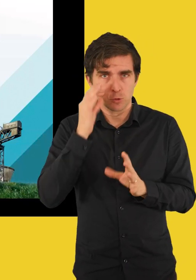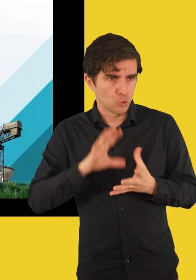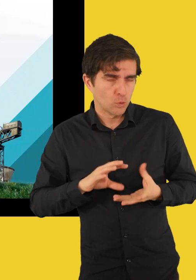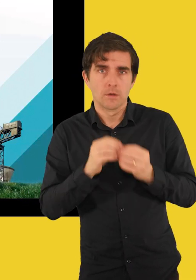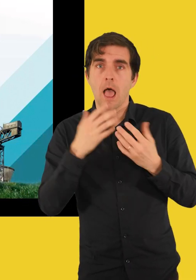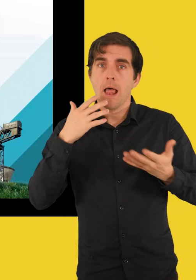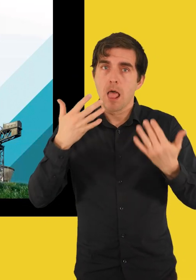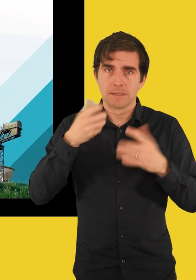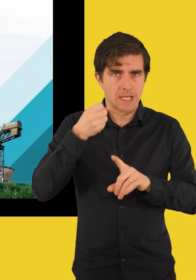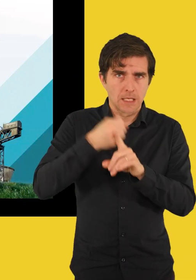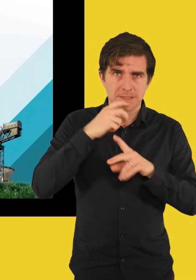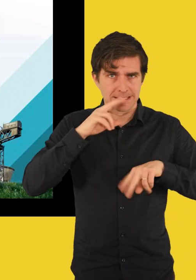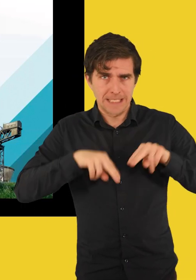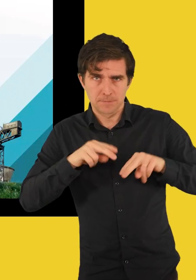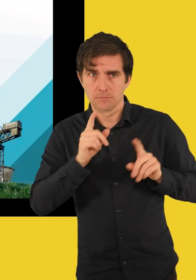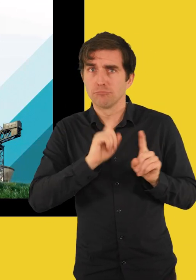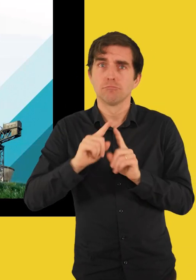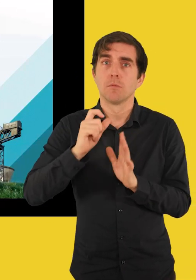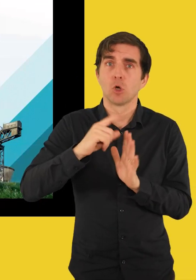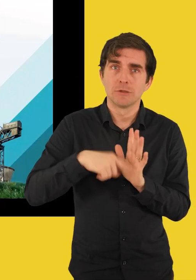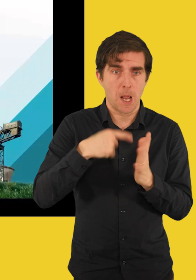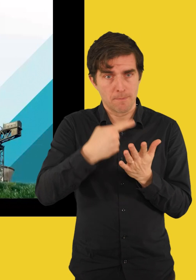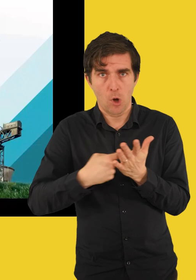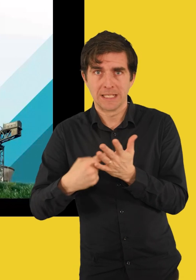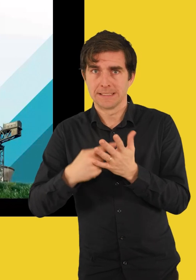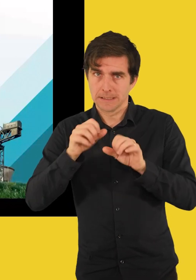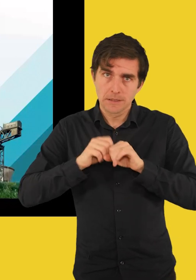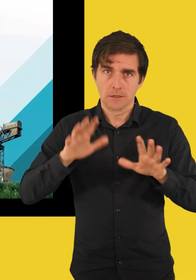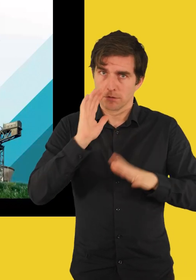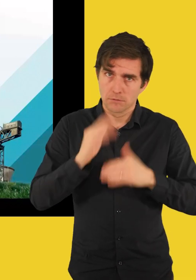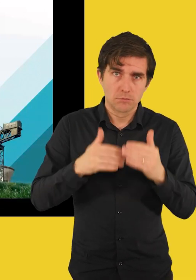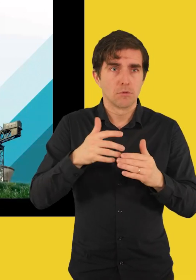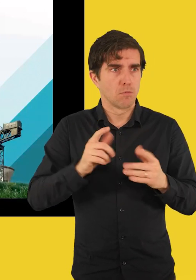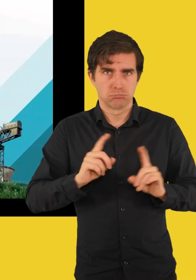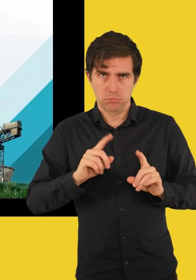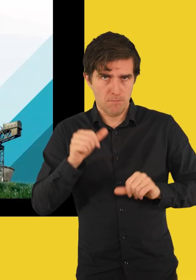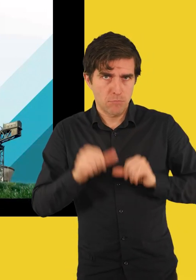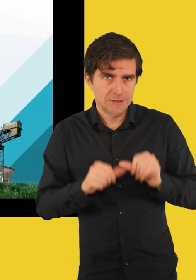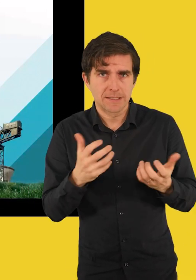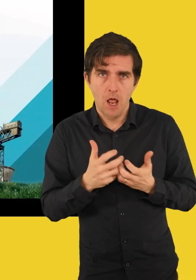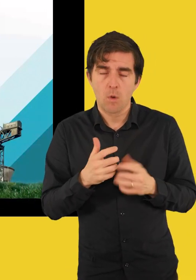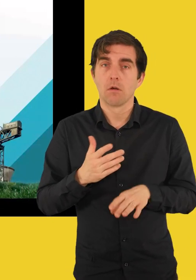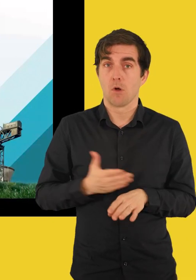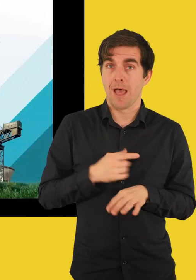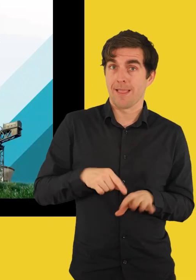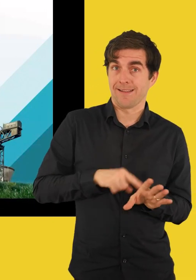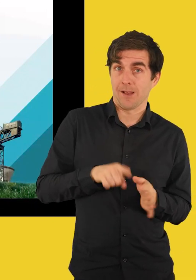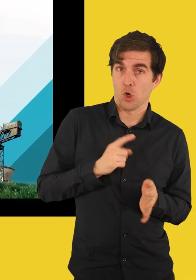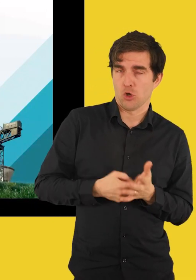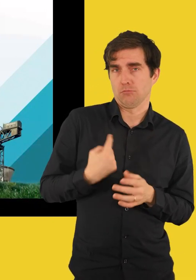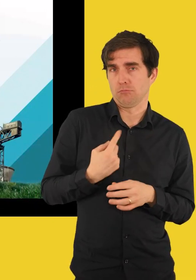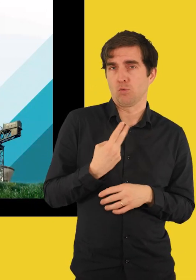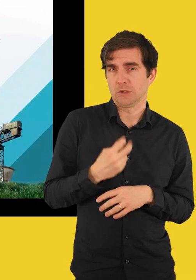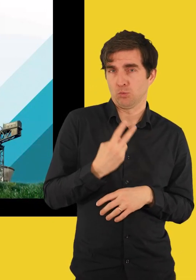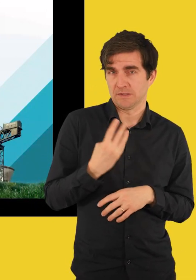climate impact assessment tool for all projects and policies that came through approval process. So in